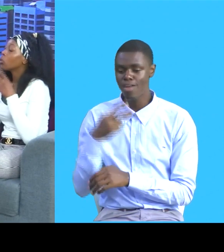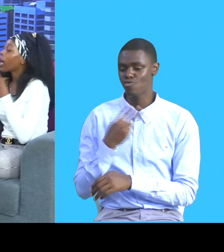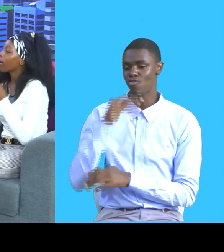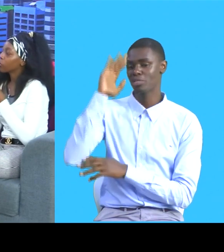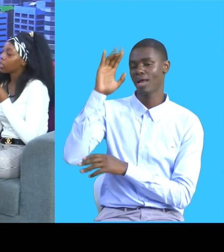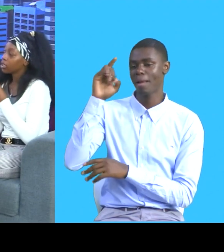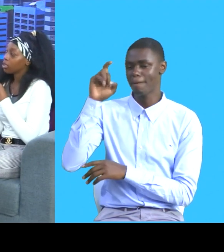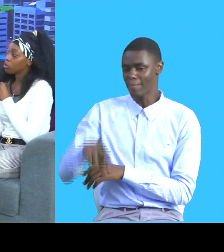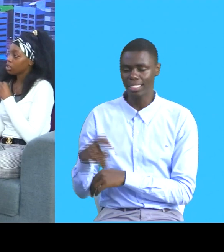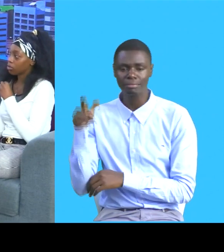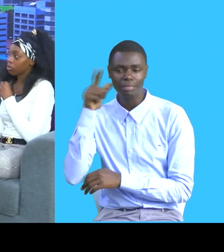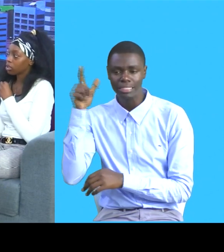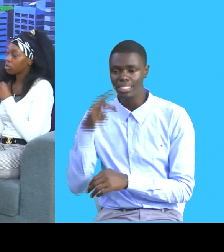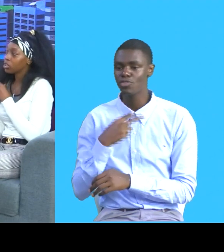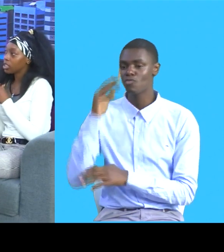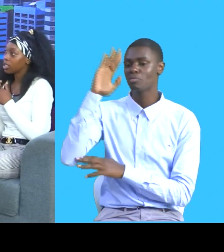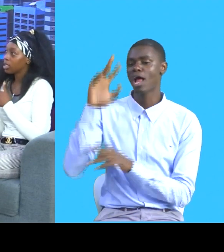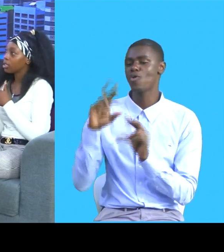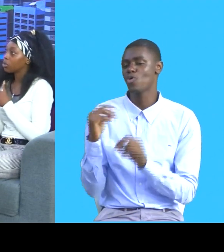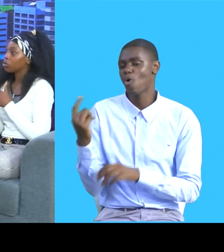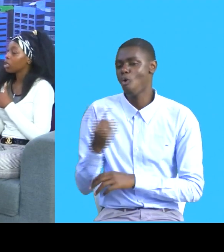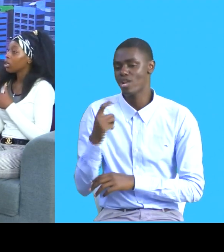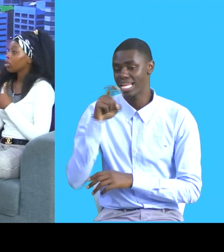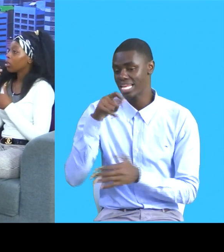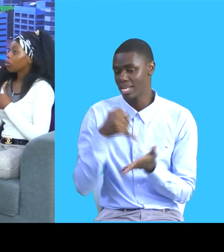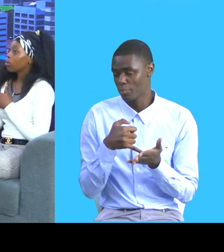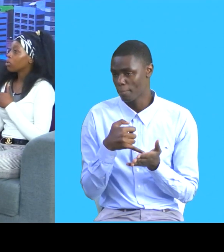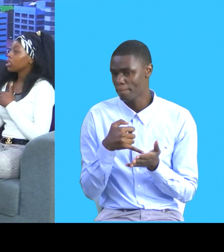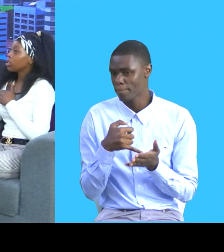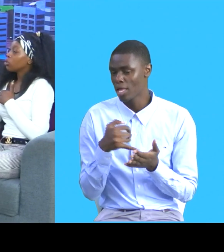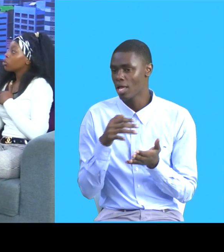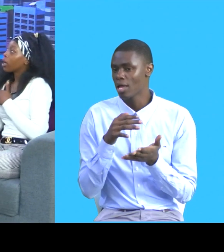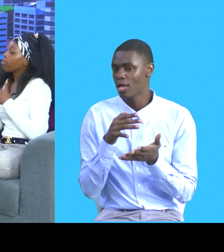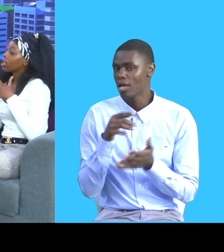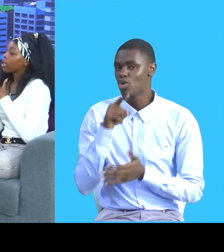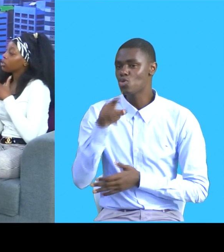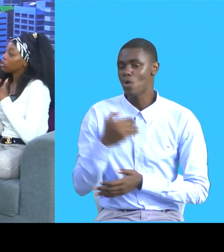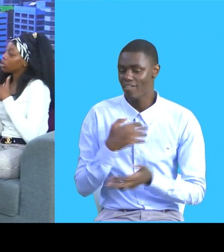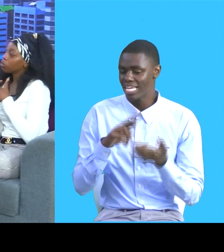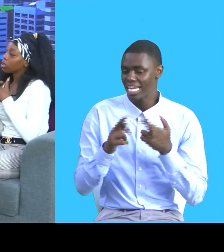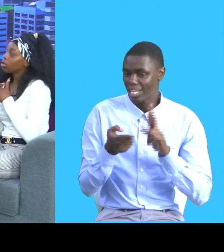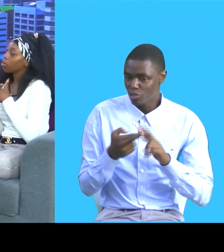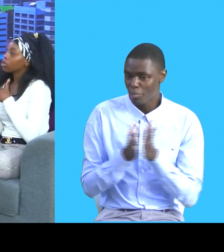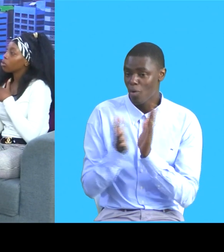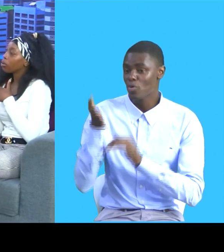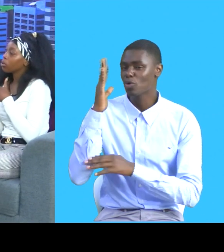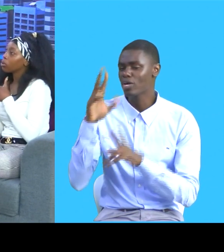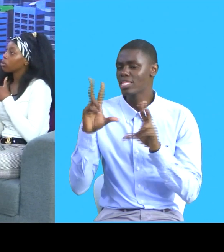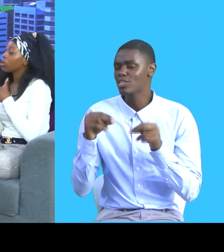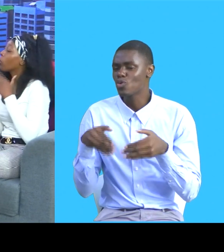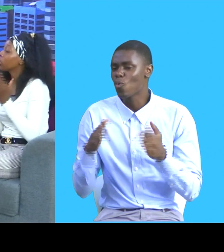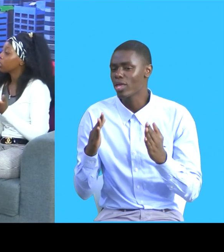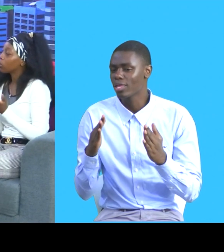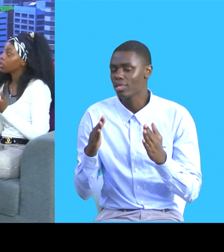You have to listen to his voice, not just needing, because without you having a relationship with him, there is no way you will